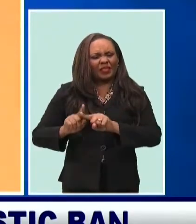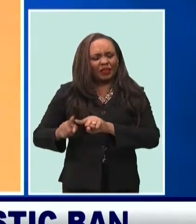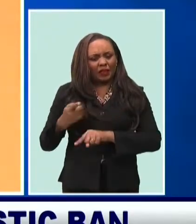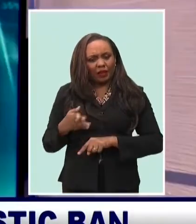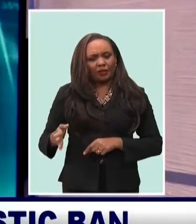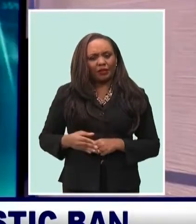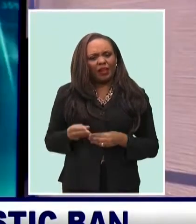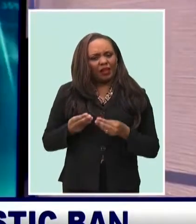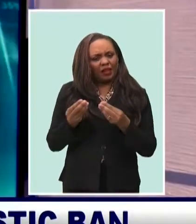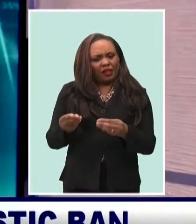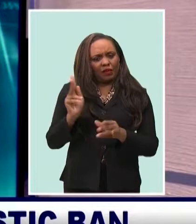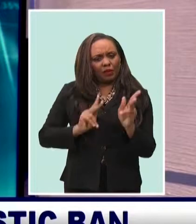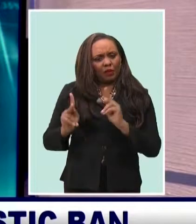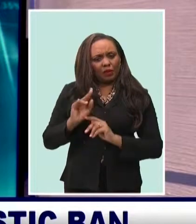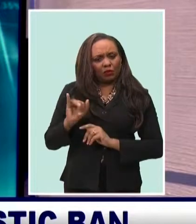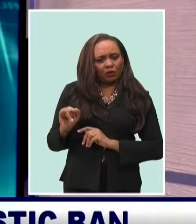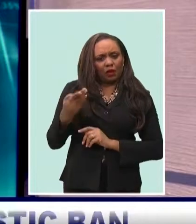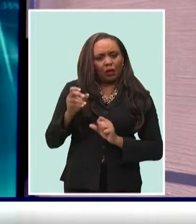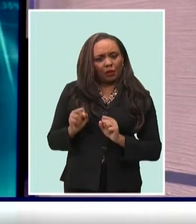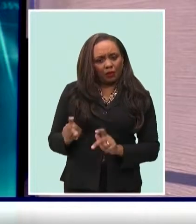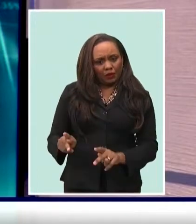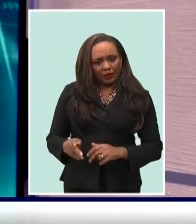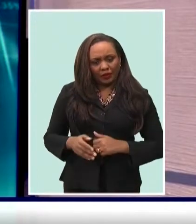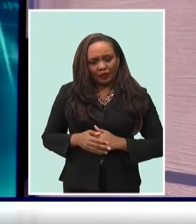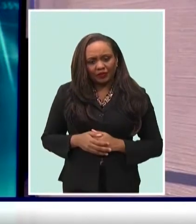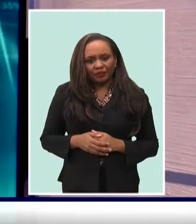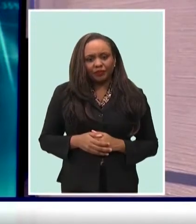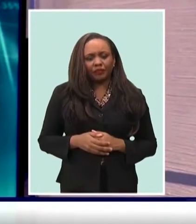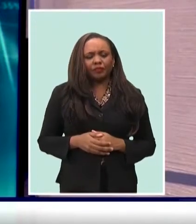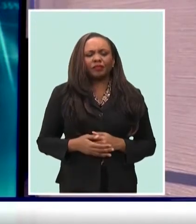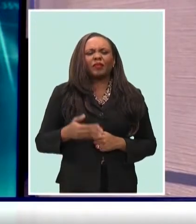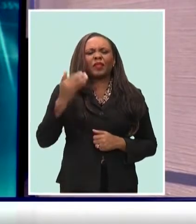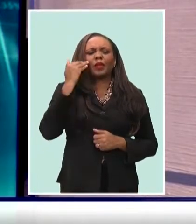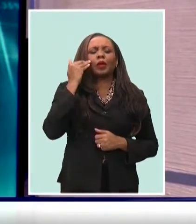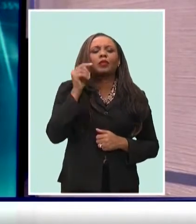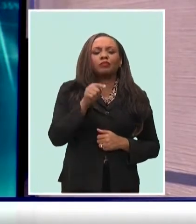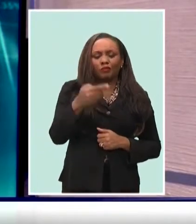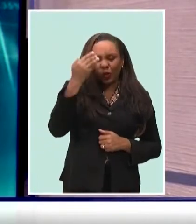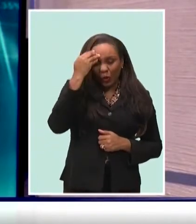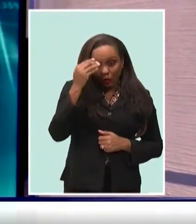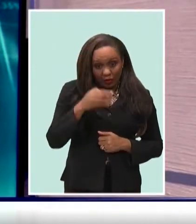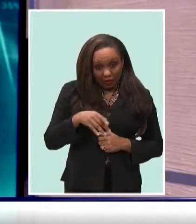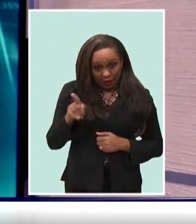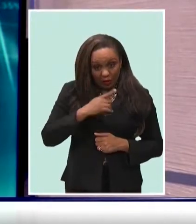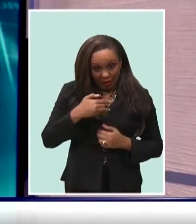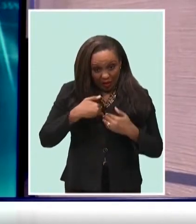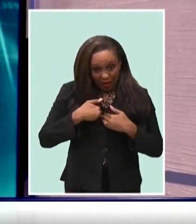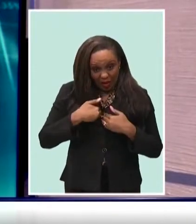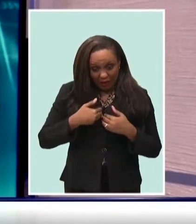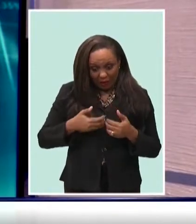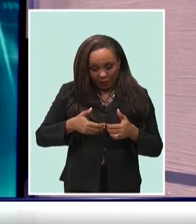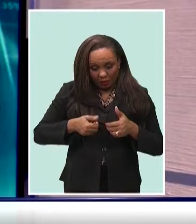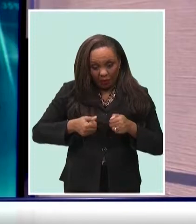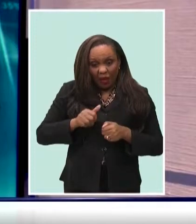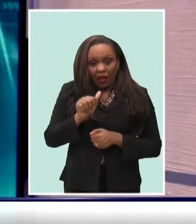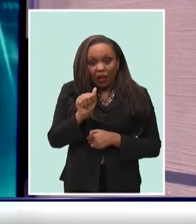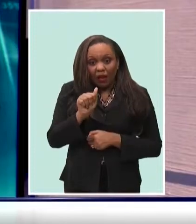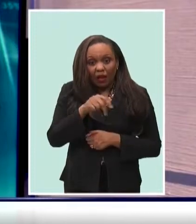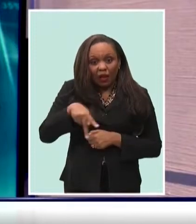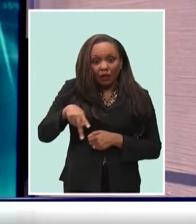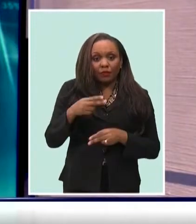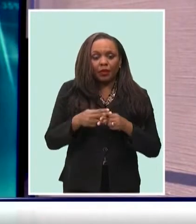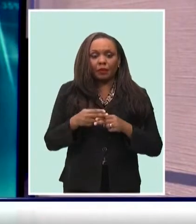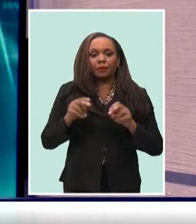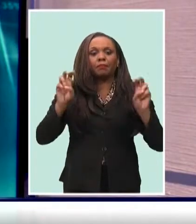jobs. Well, by now, I'm sure we all know and in a lot of cases are using the popular M-Money app. It's a mobile